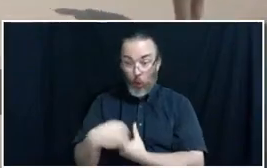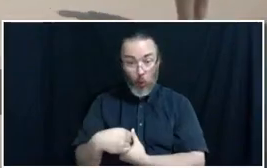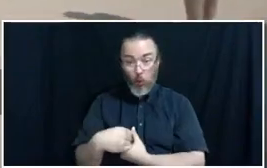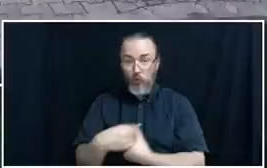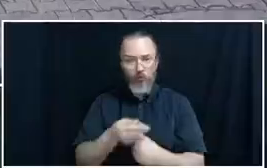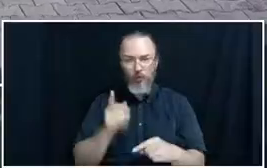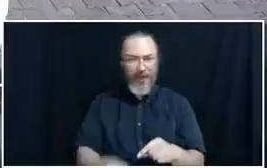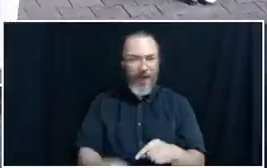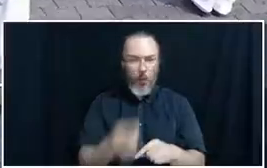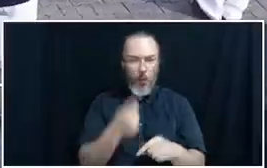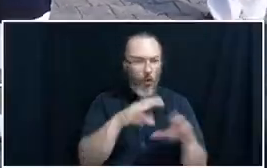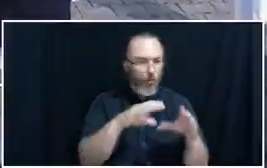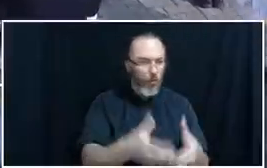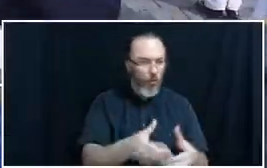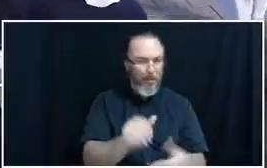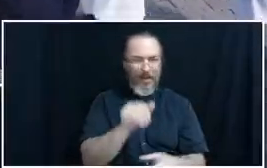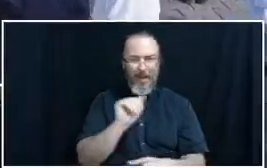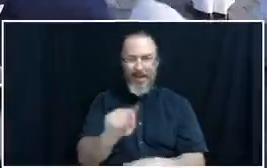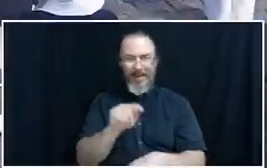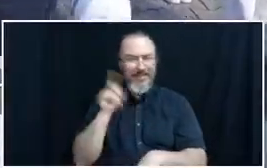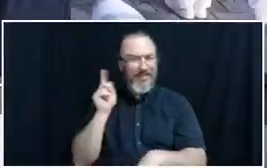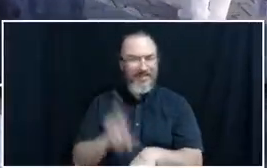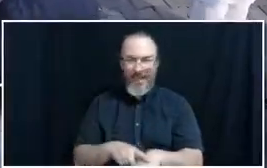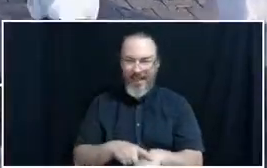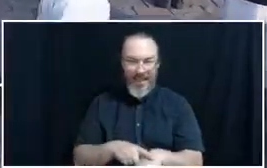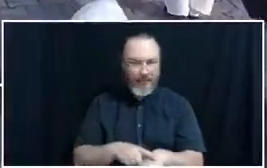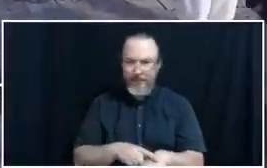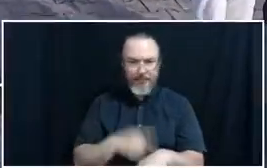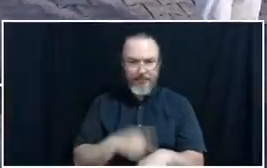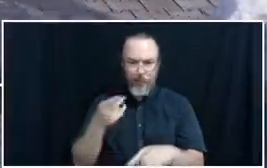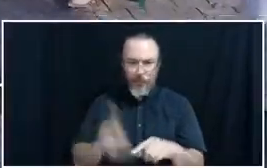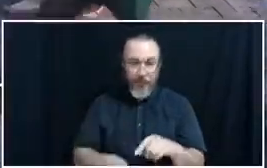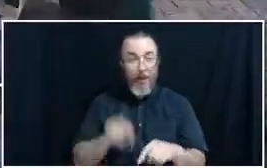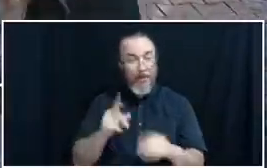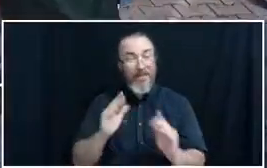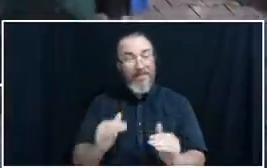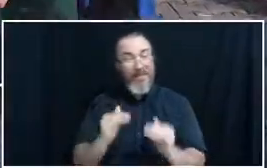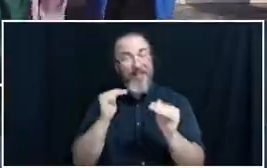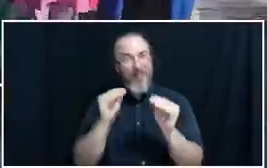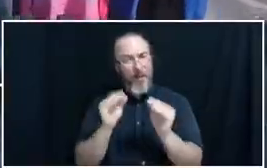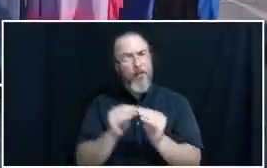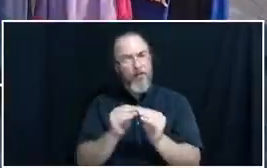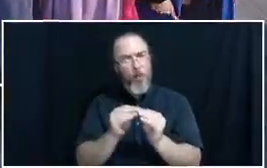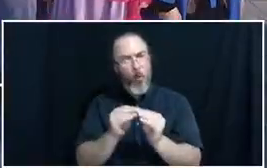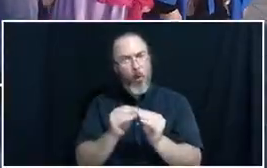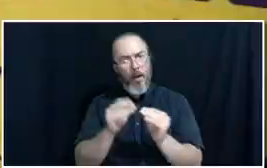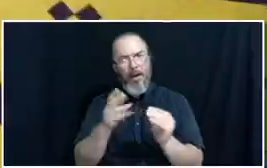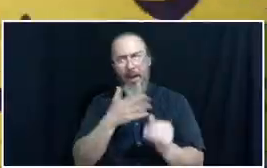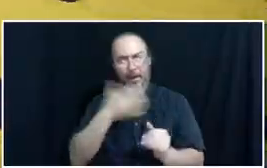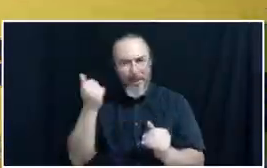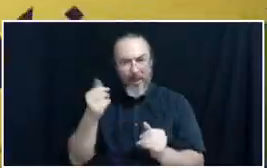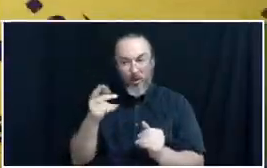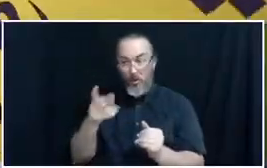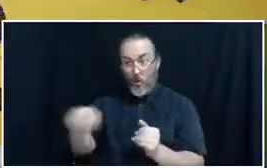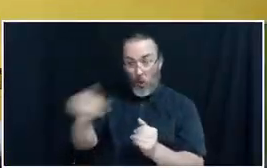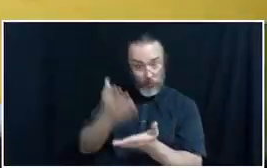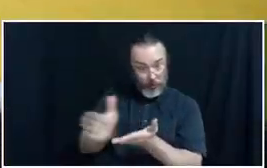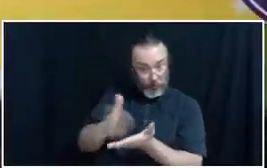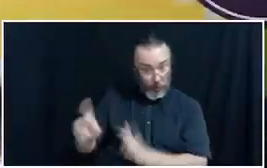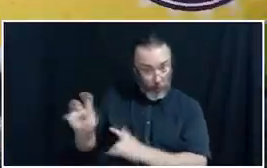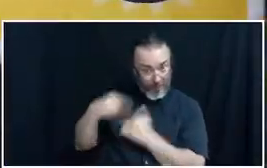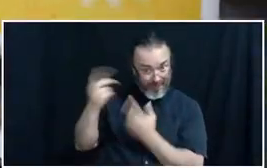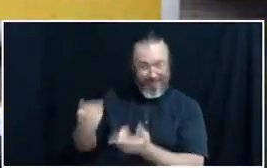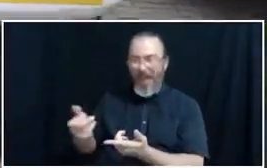time. It requires more and better data on those being excluded from education to make the